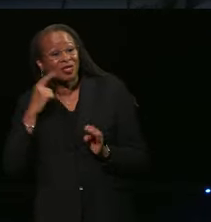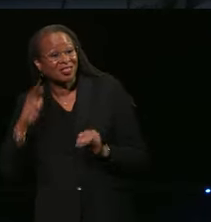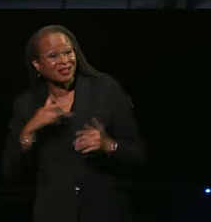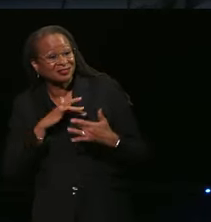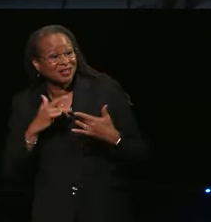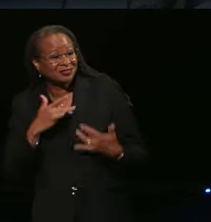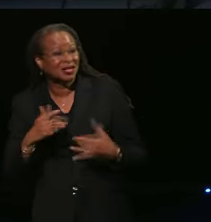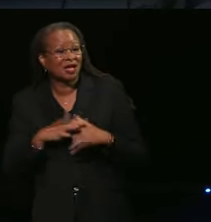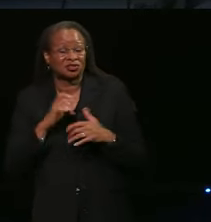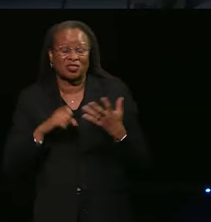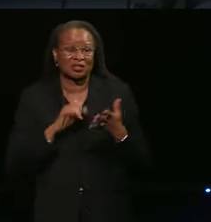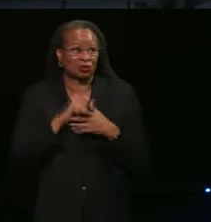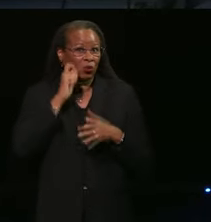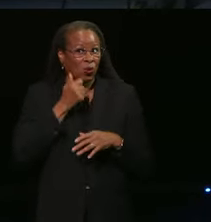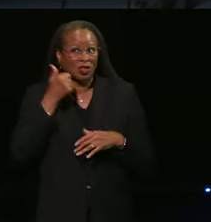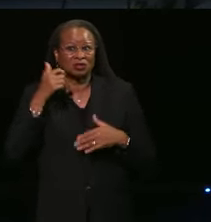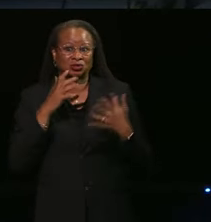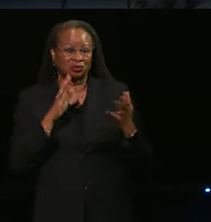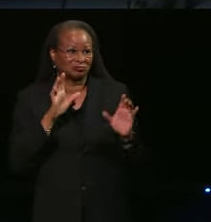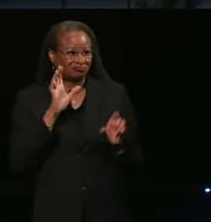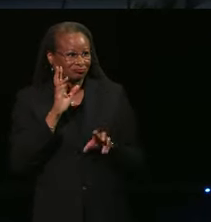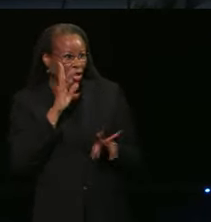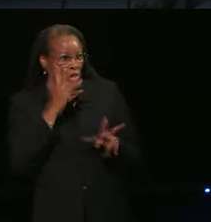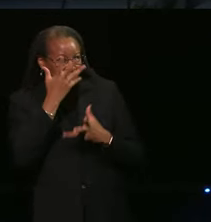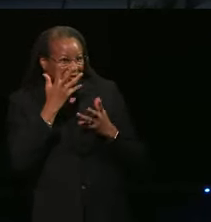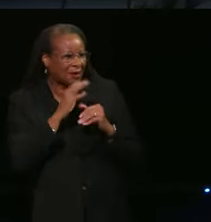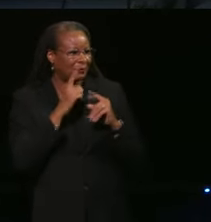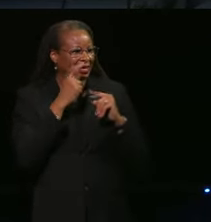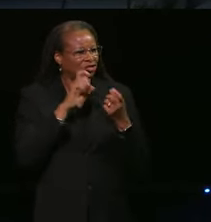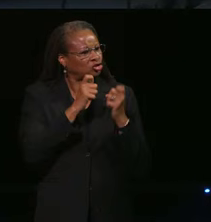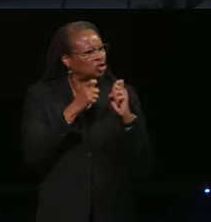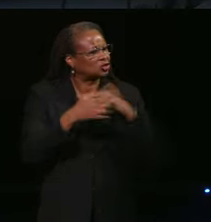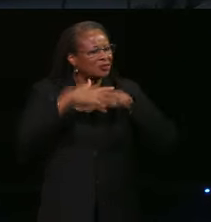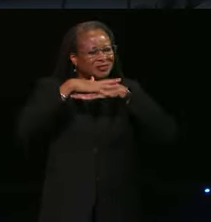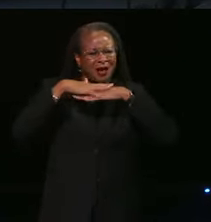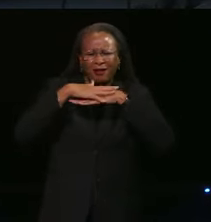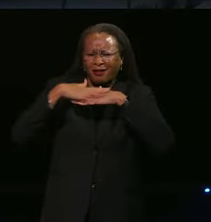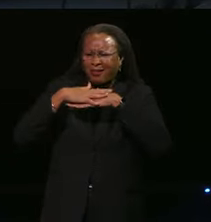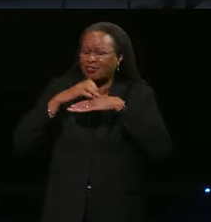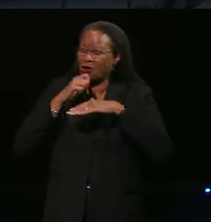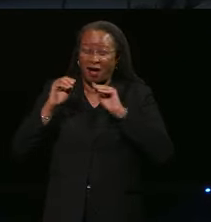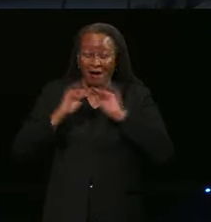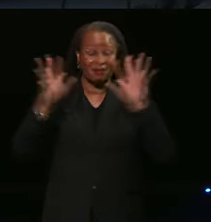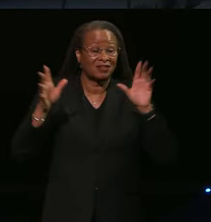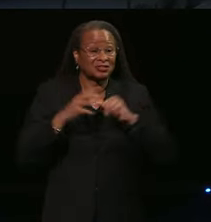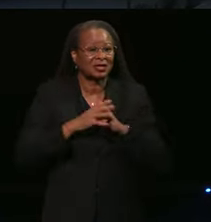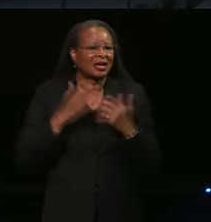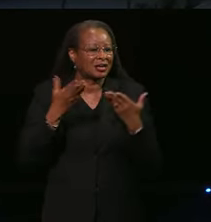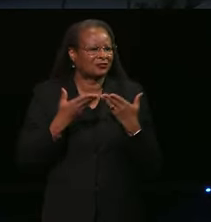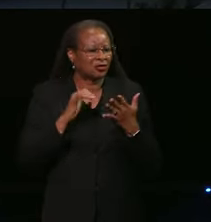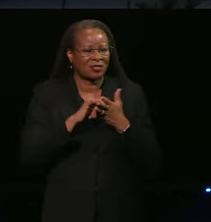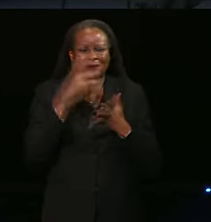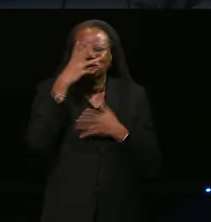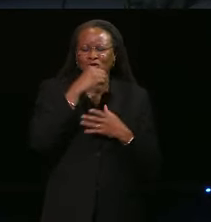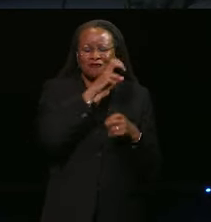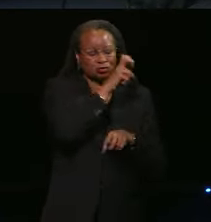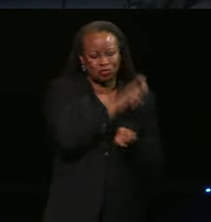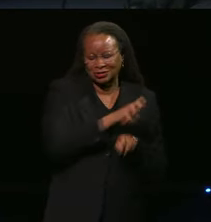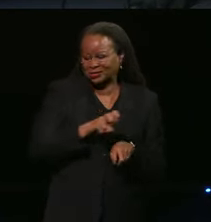are the coolest looks, you know, because it's so subtle and they're it gives you that beautiful transition.